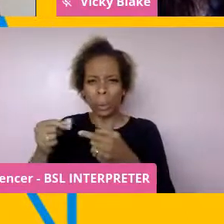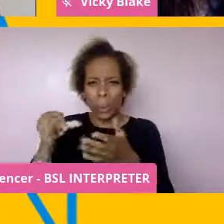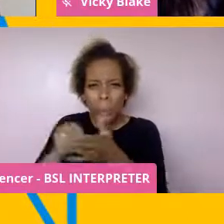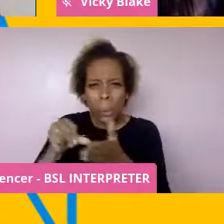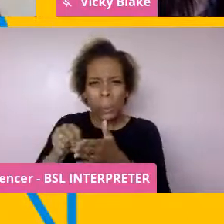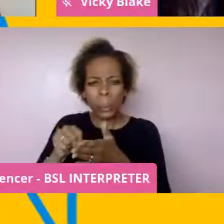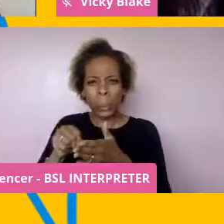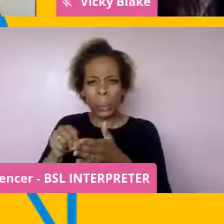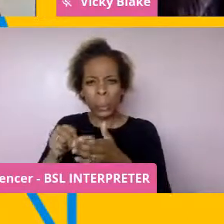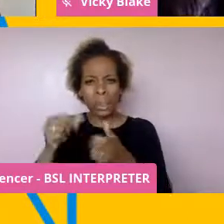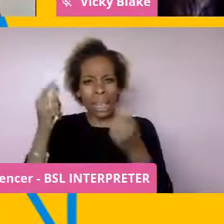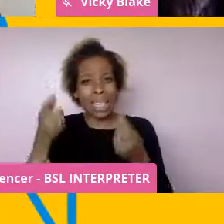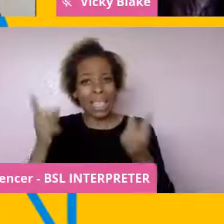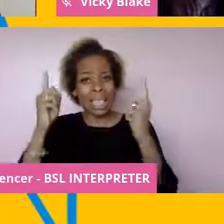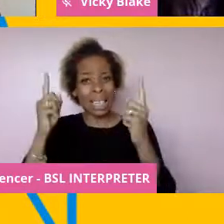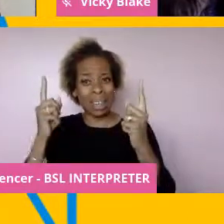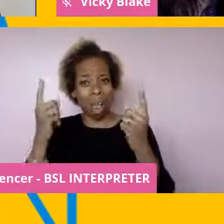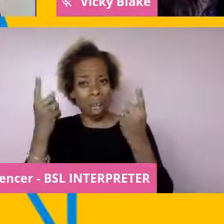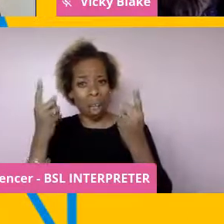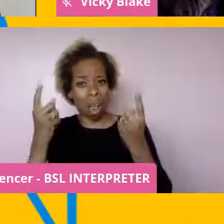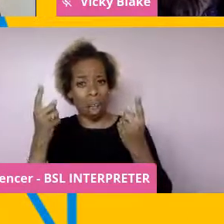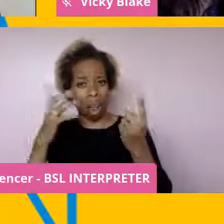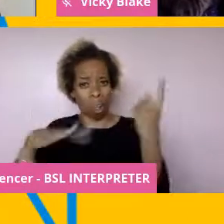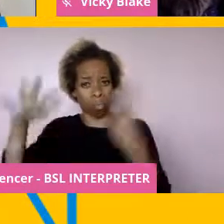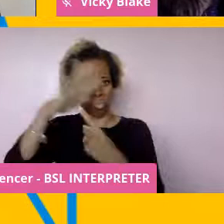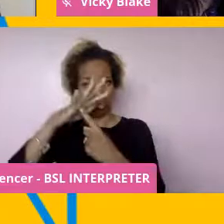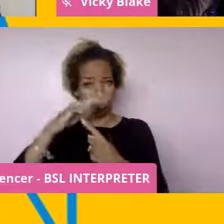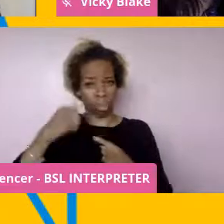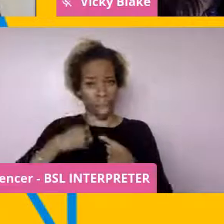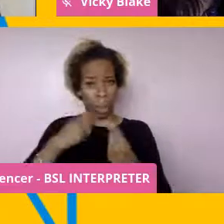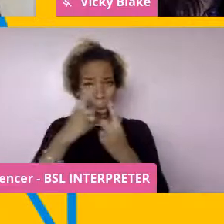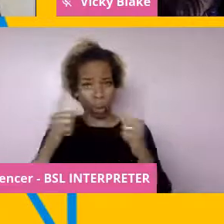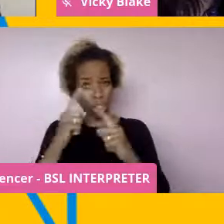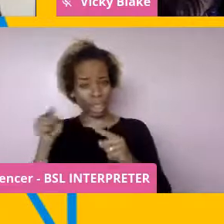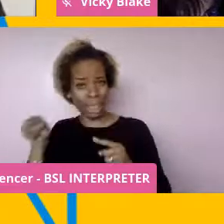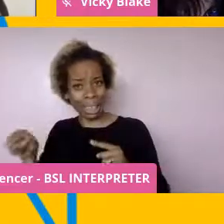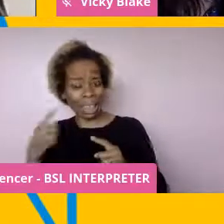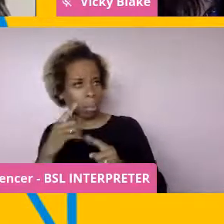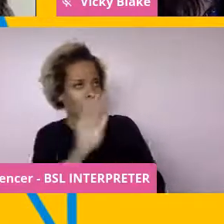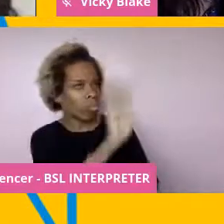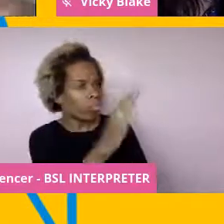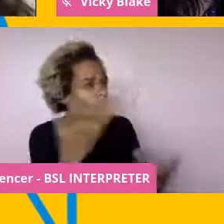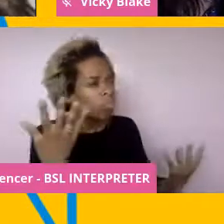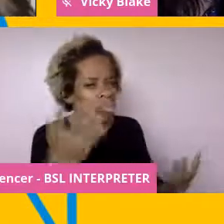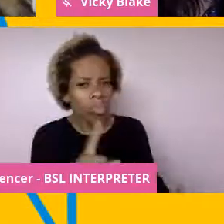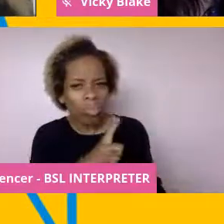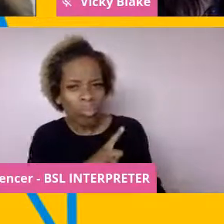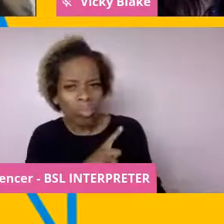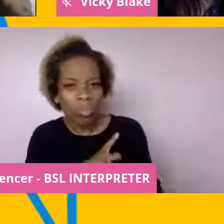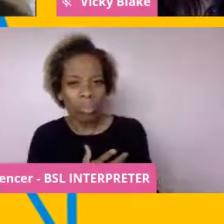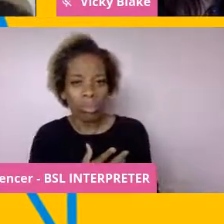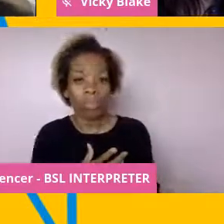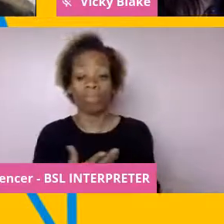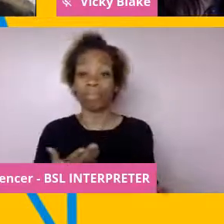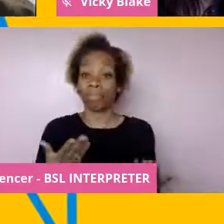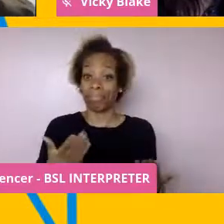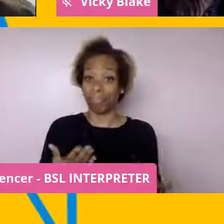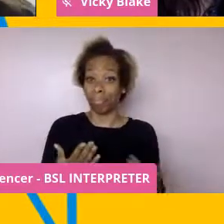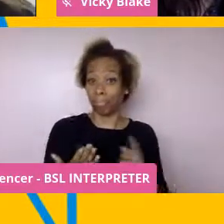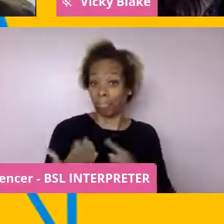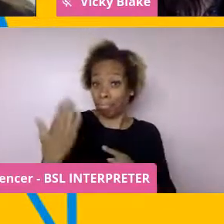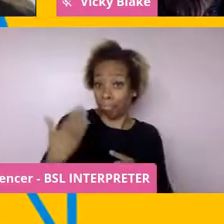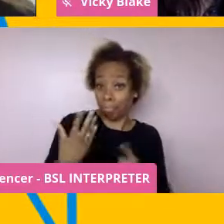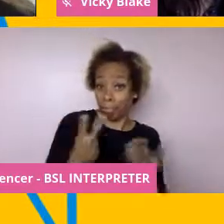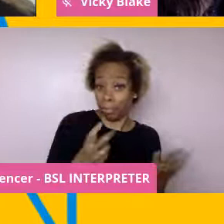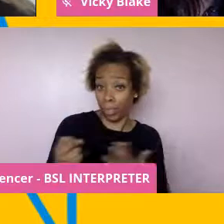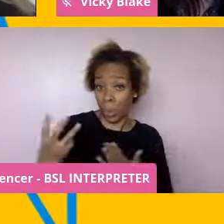senior management within our university. And then since 2019, we now have an influx of 4 local MPs who are all very supportive. So